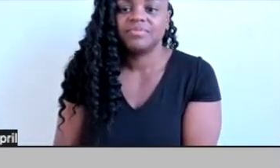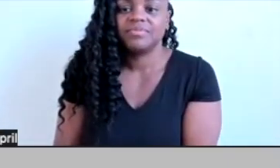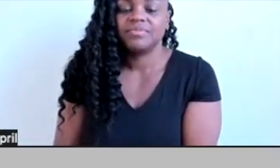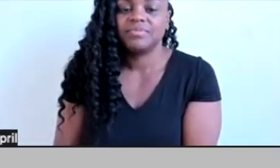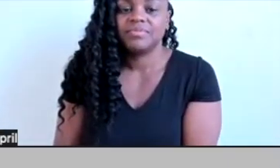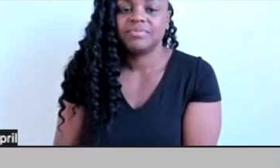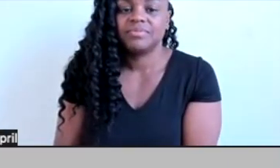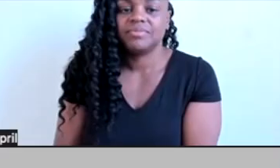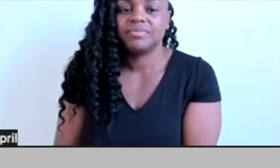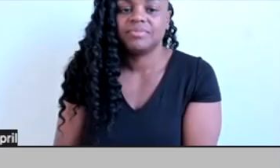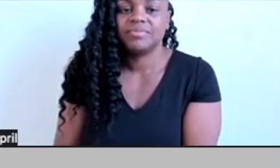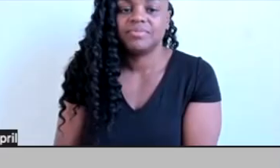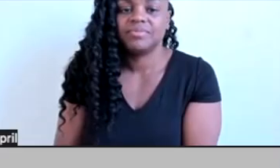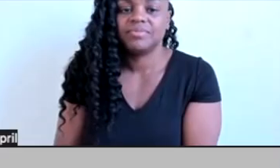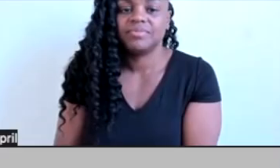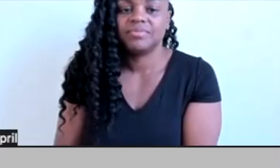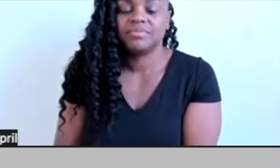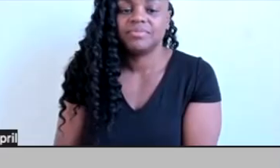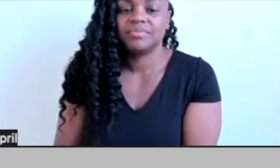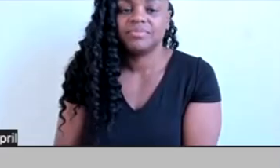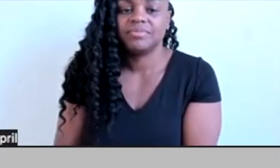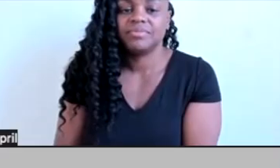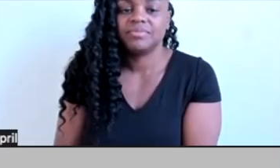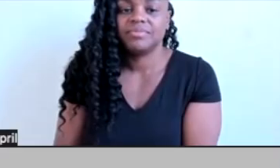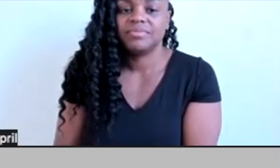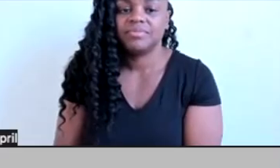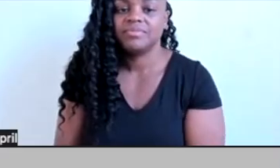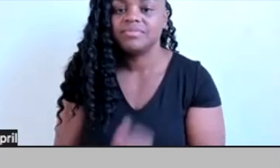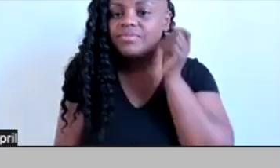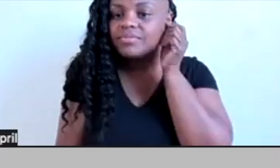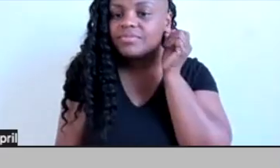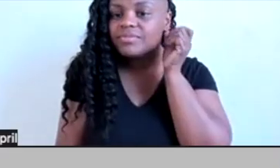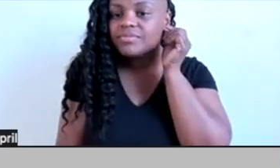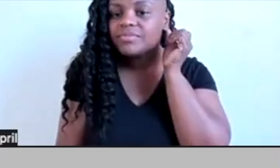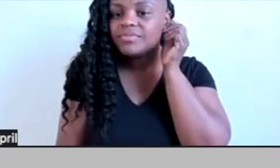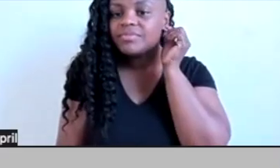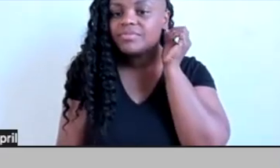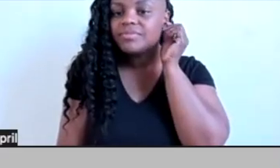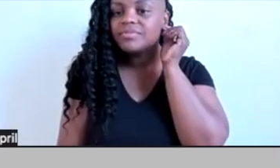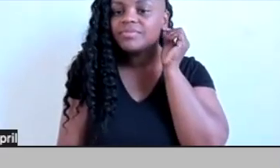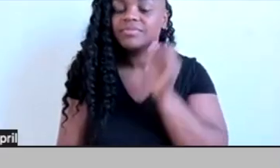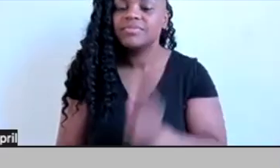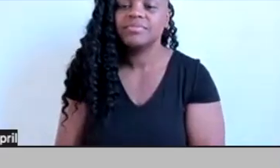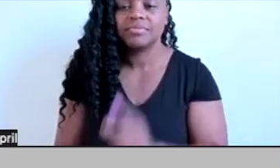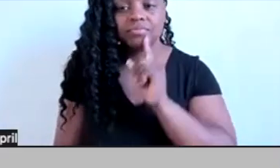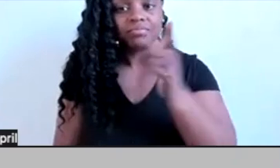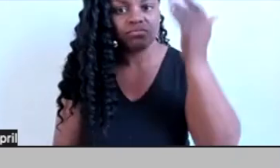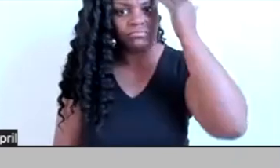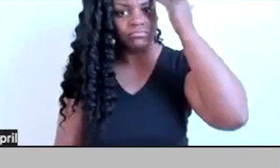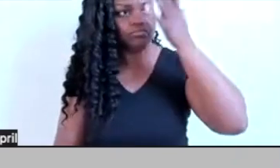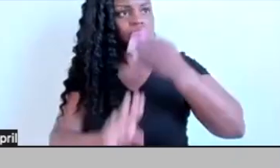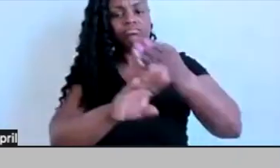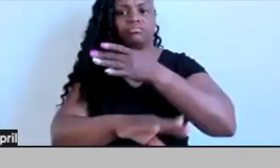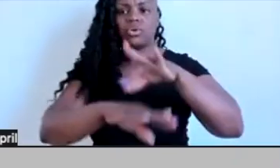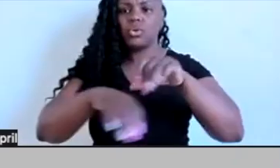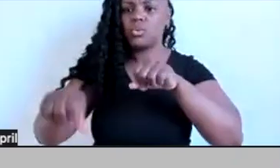Wouldn't it be nice to know that an earthquake was about to happen? Well, now you can. MyShake is a free phone app that alerts you a few